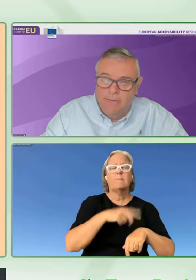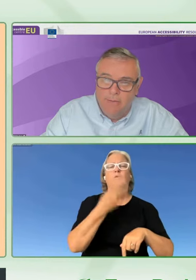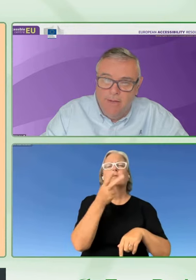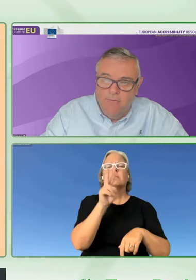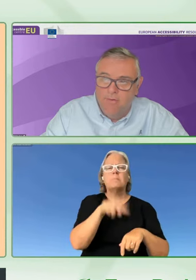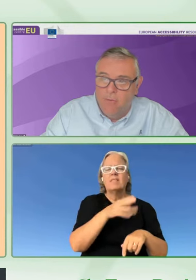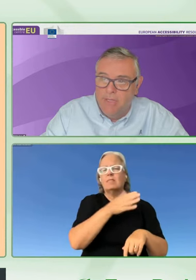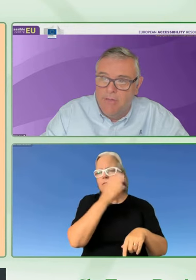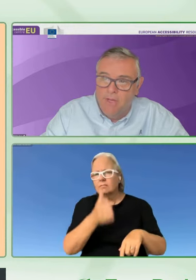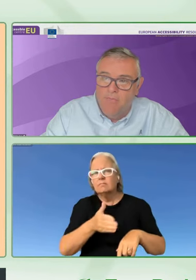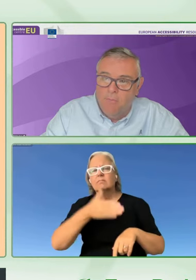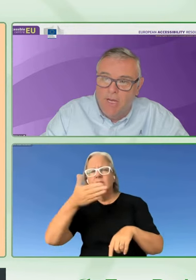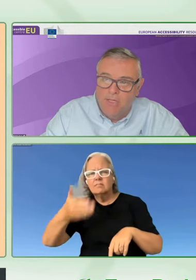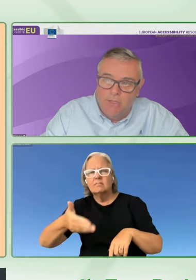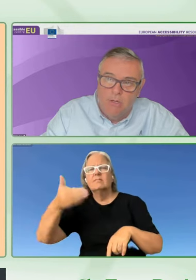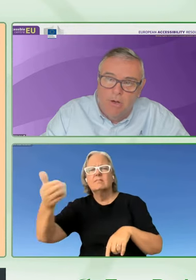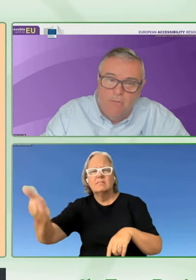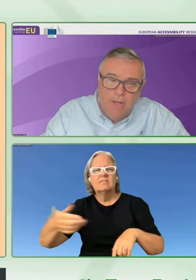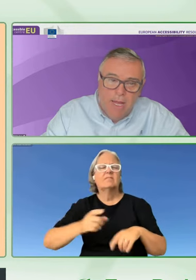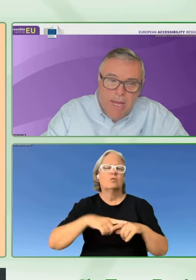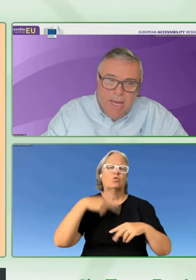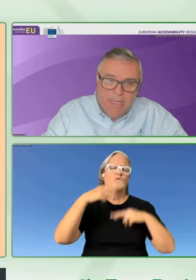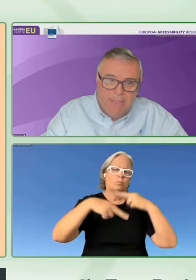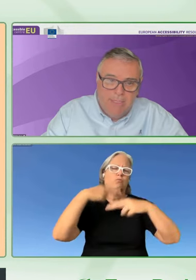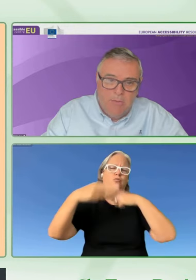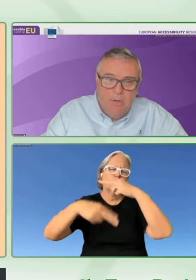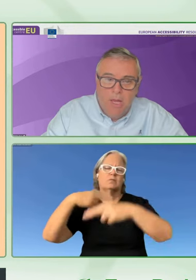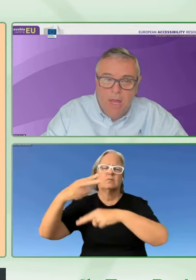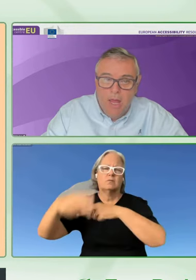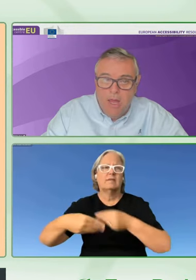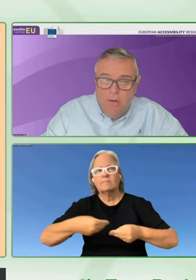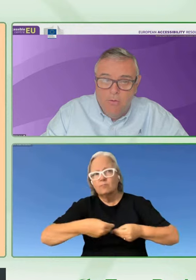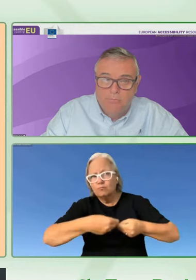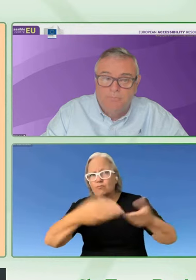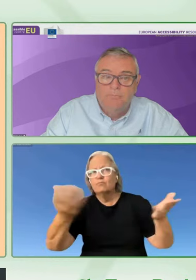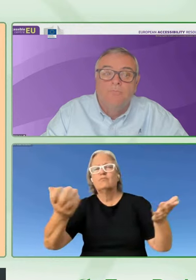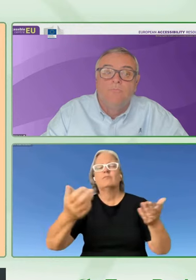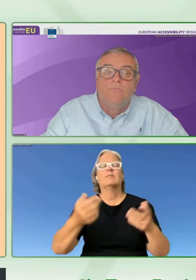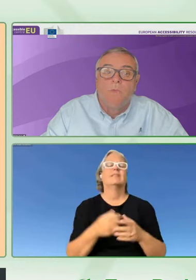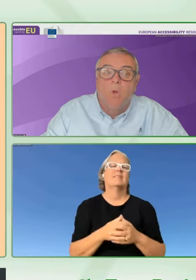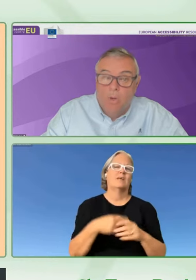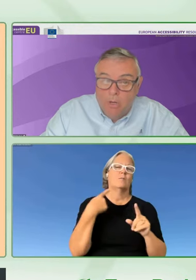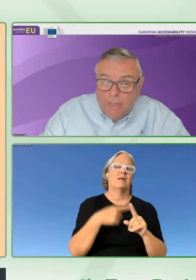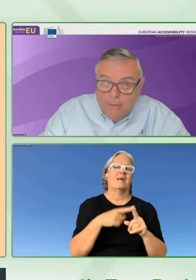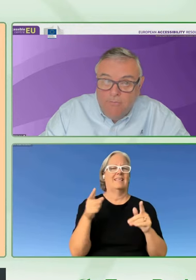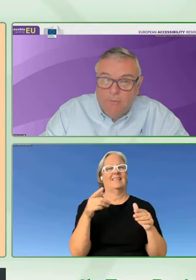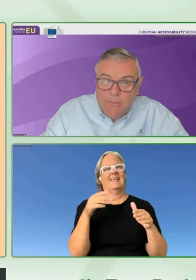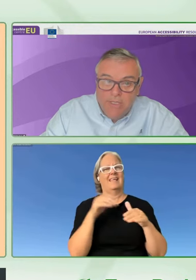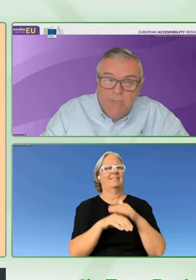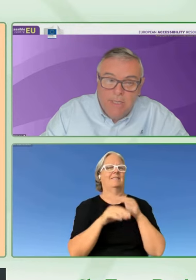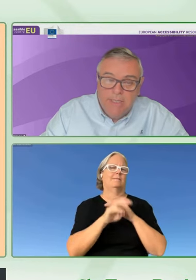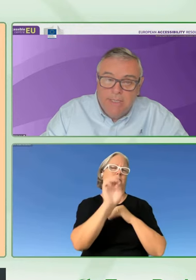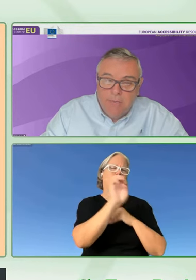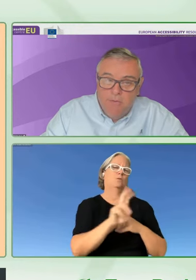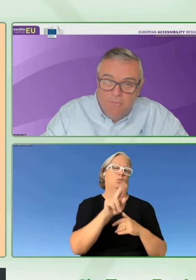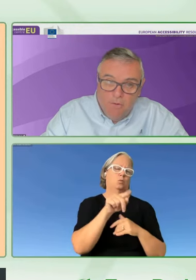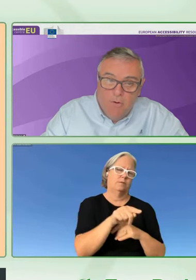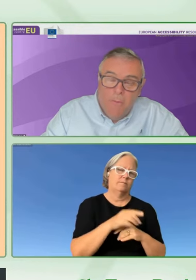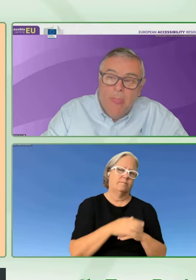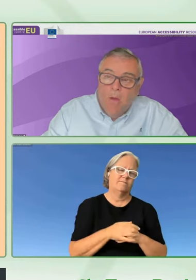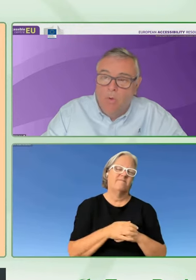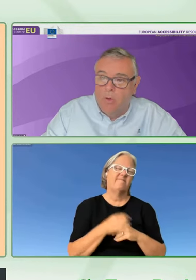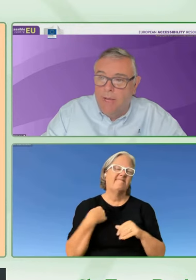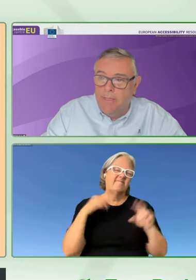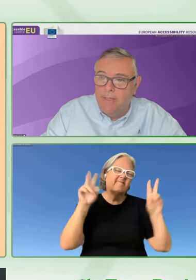disseminate the information of AccessibleEU. We collect information, as I said